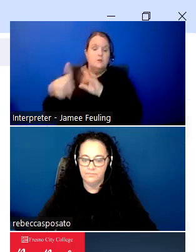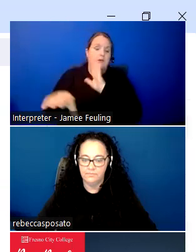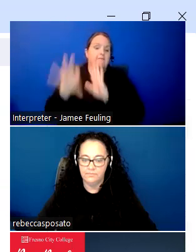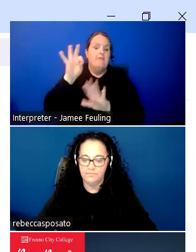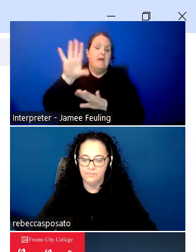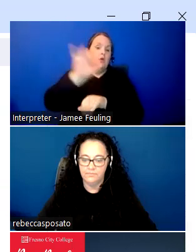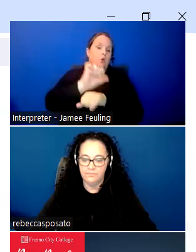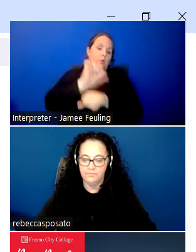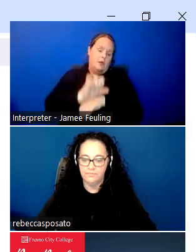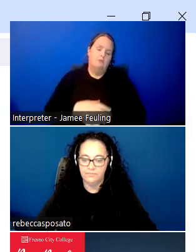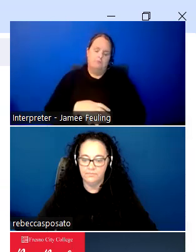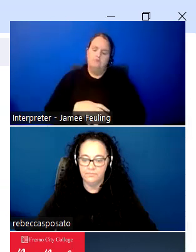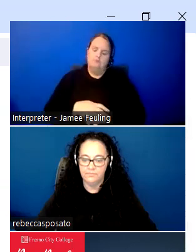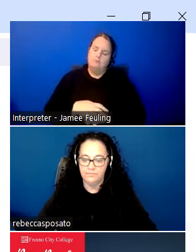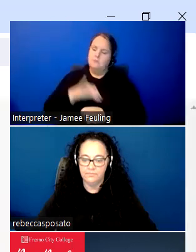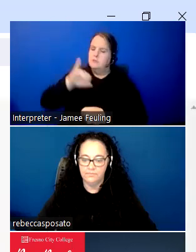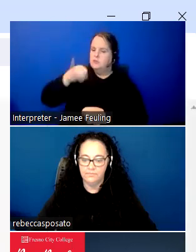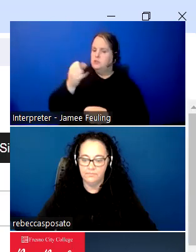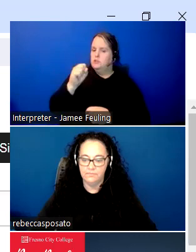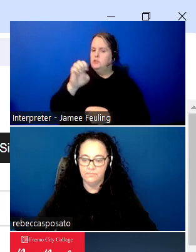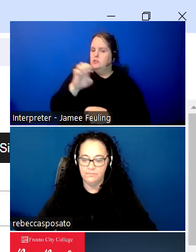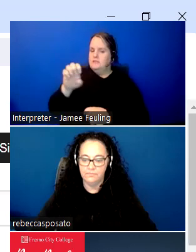career. And this is what Jesse was talking about.